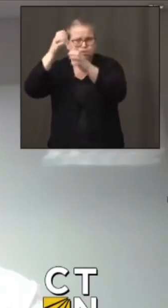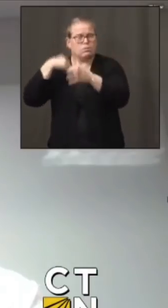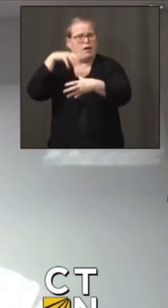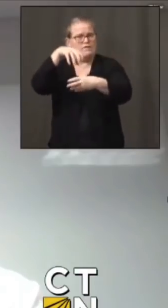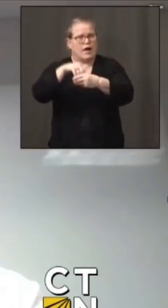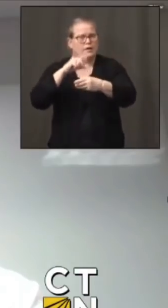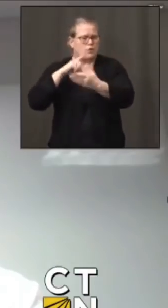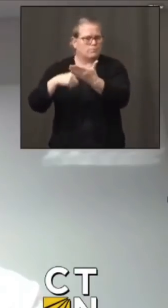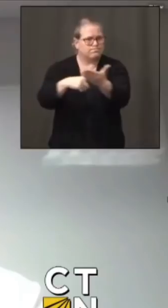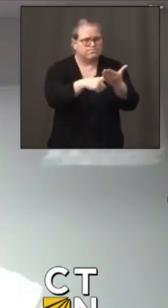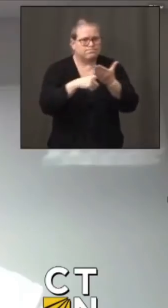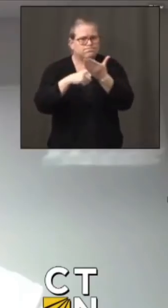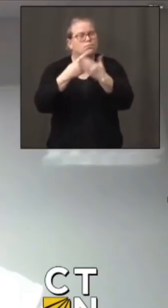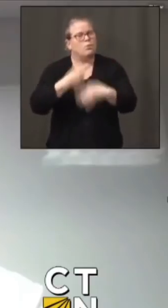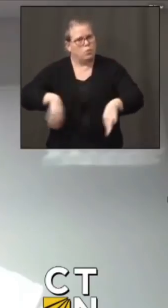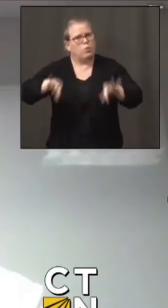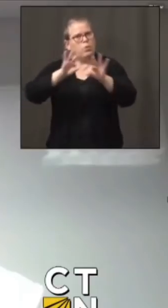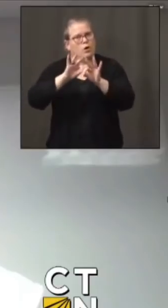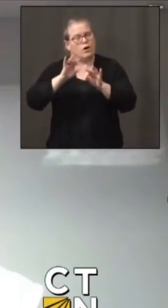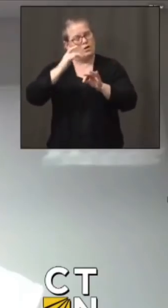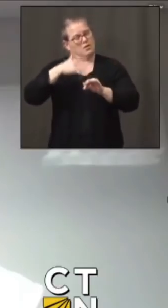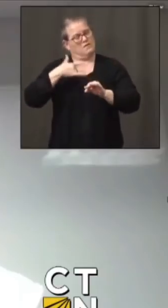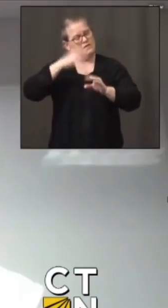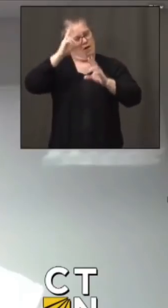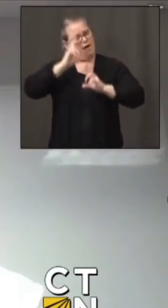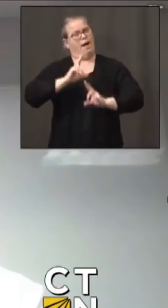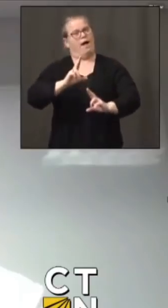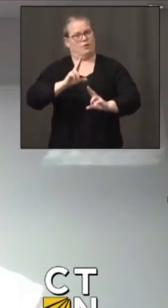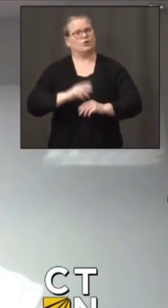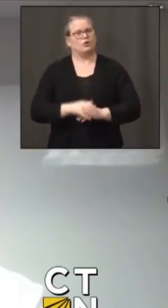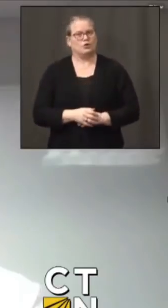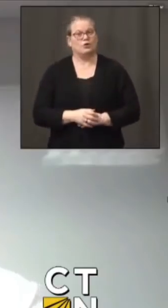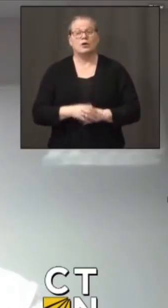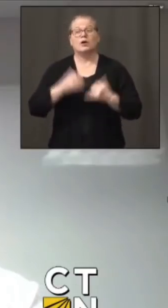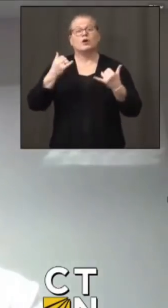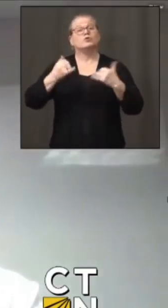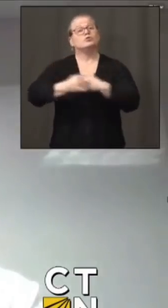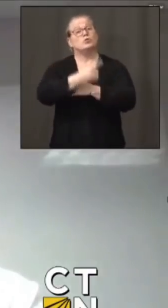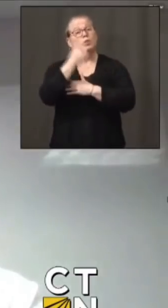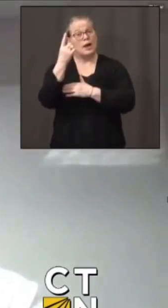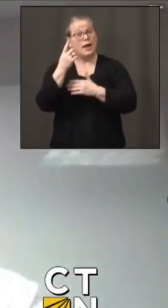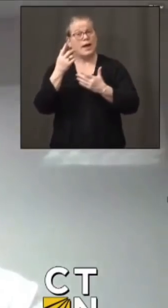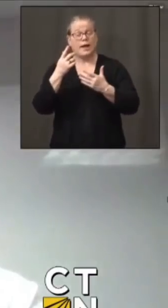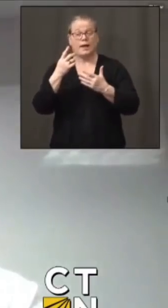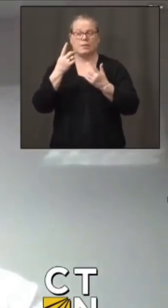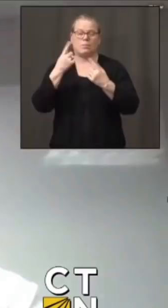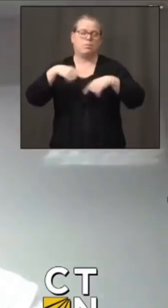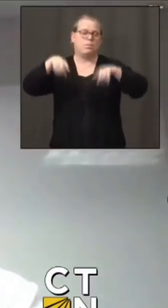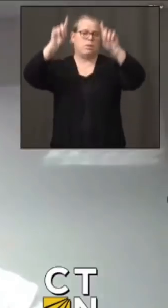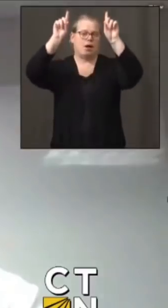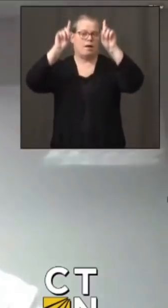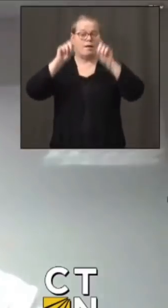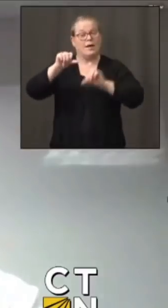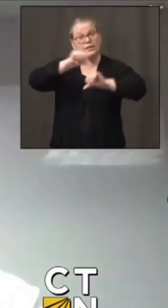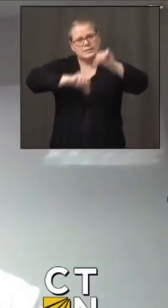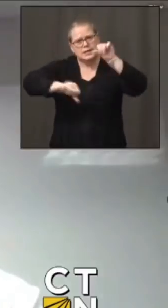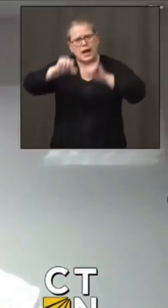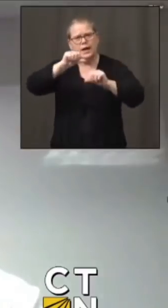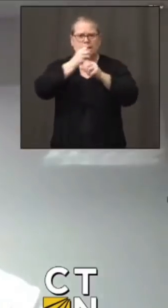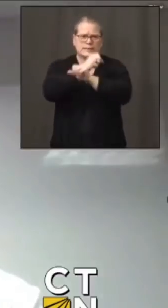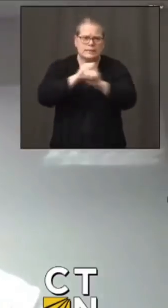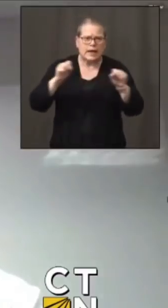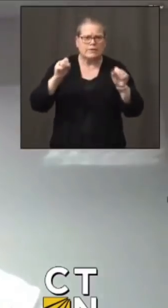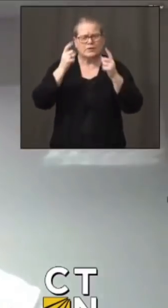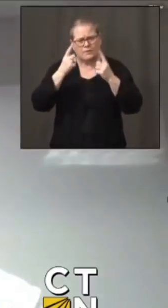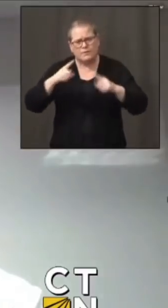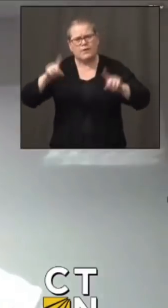accumulating event of today of getting the vaccine is, we do believe in what we've said about the science behind this and the safety and efficacy of this, and